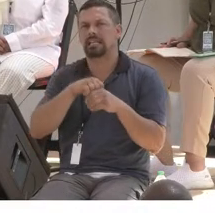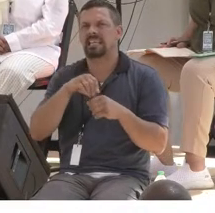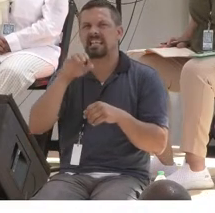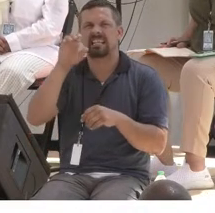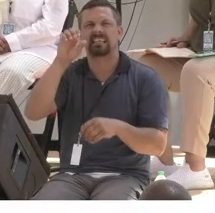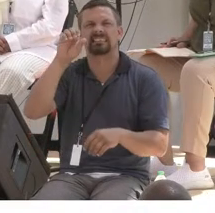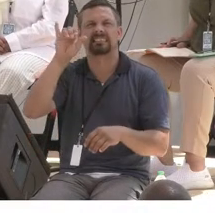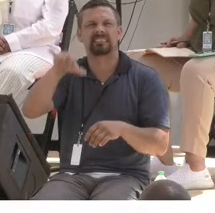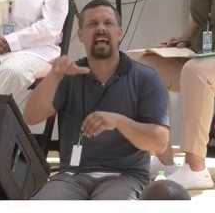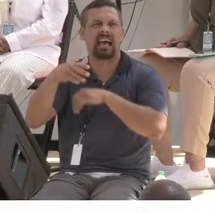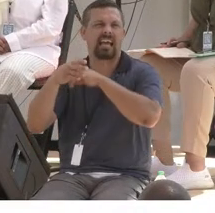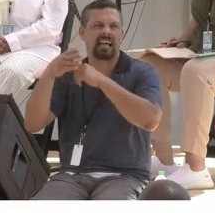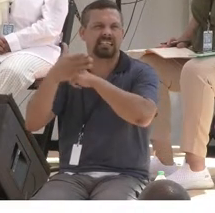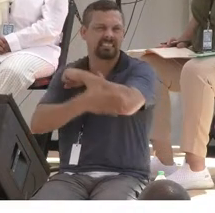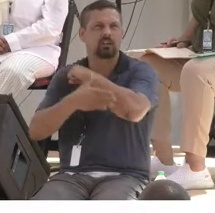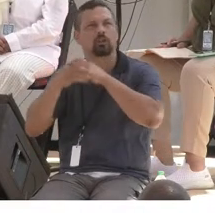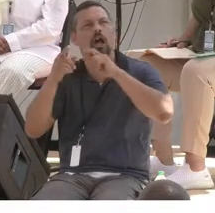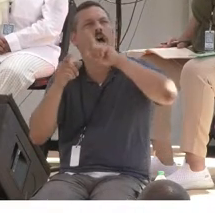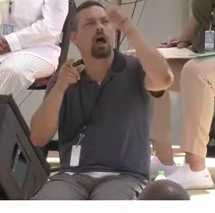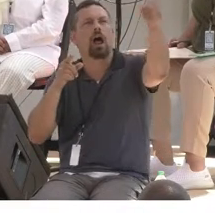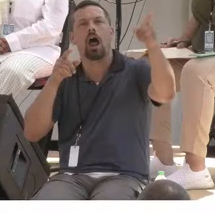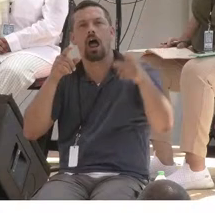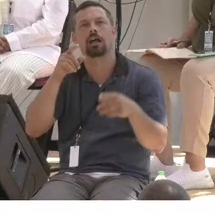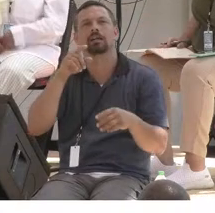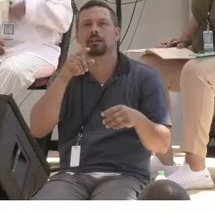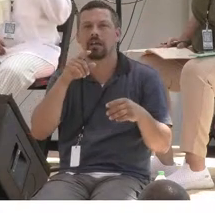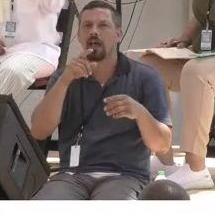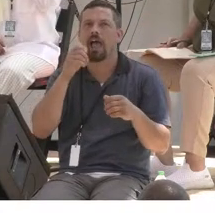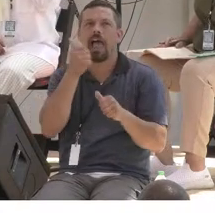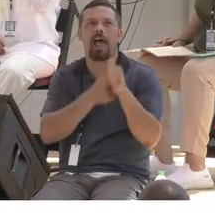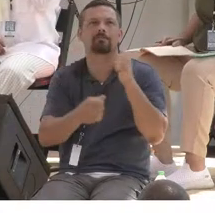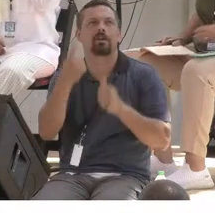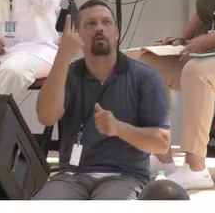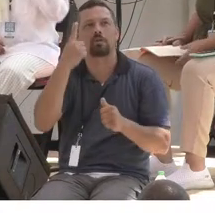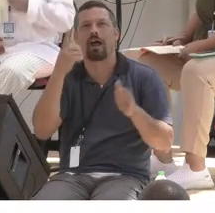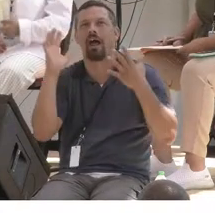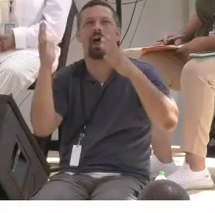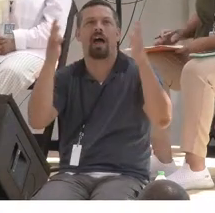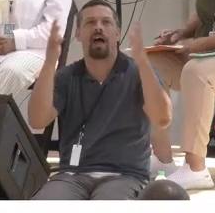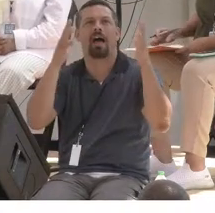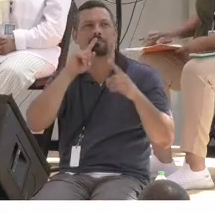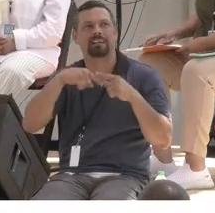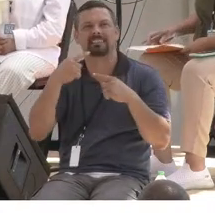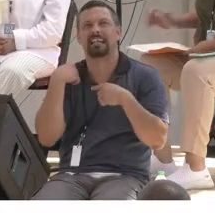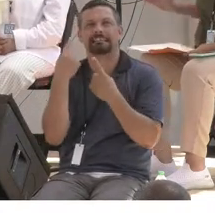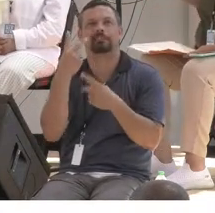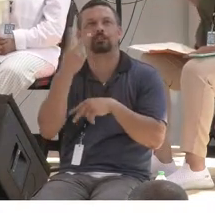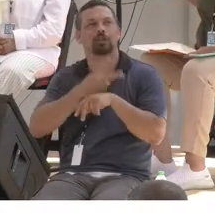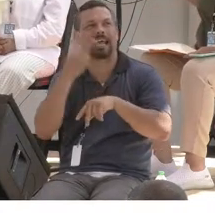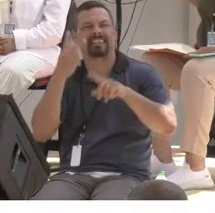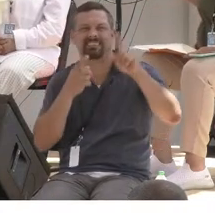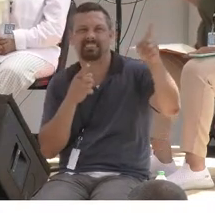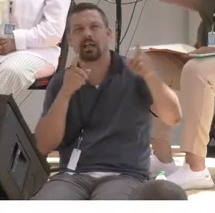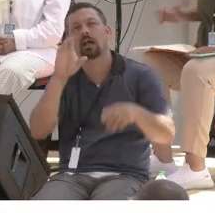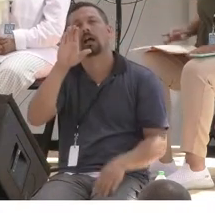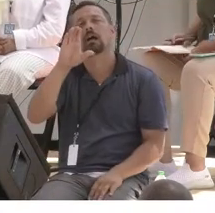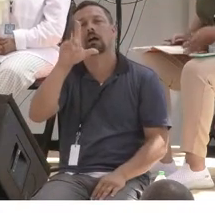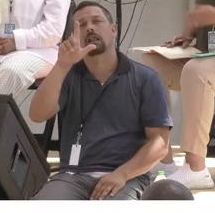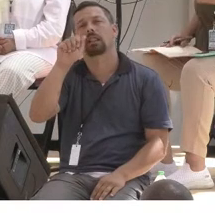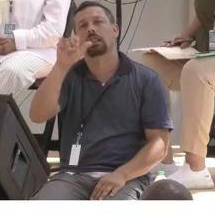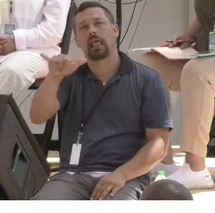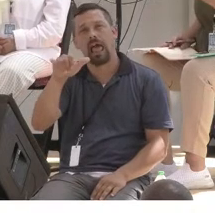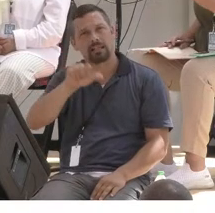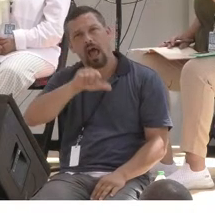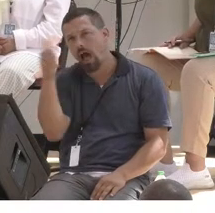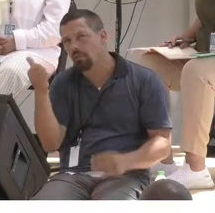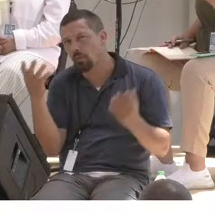her with her baskets and her mats. Everybody is raving about them over the last couple of days. And clay, going back to clay,